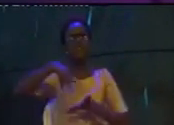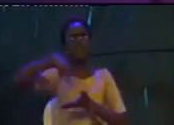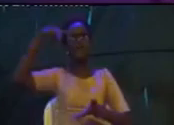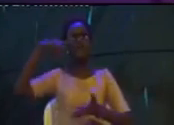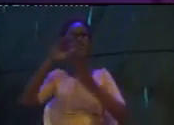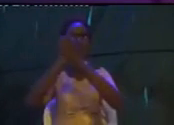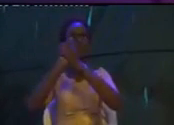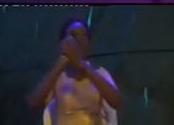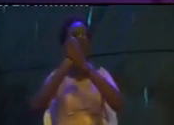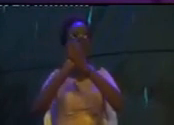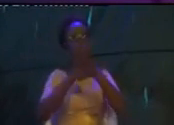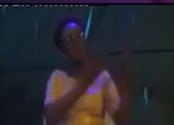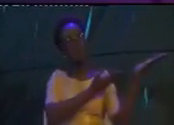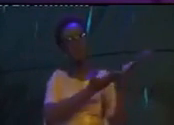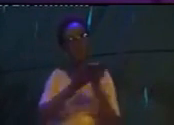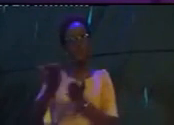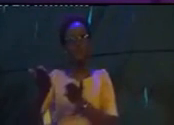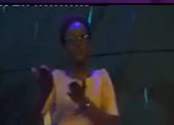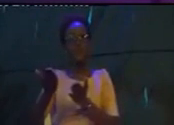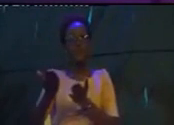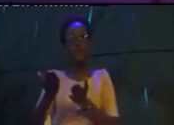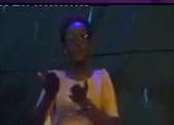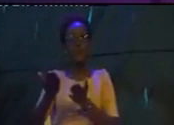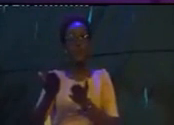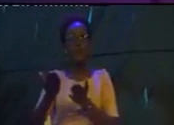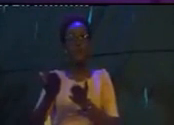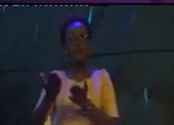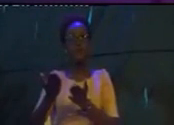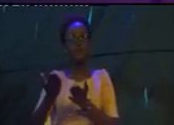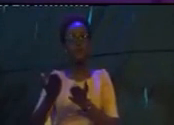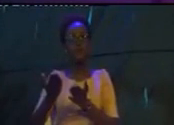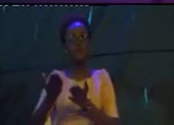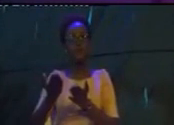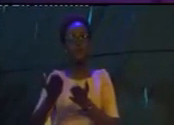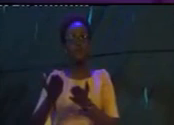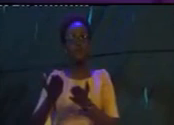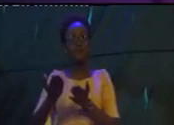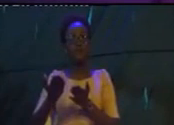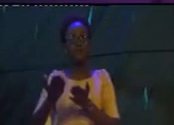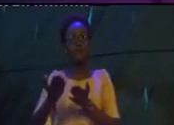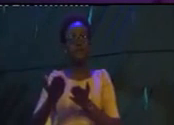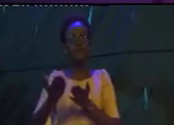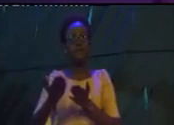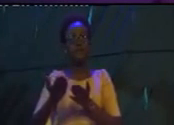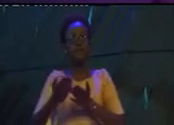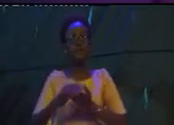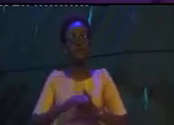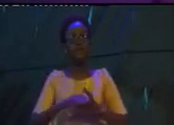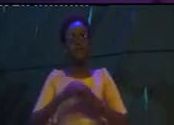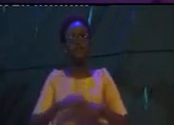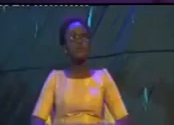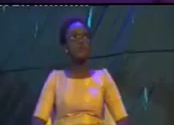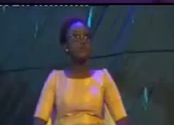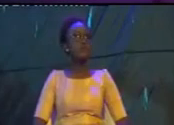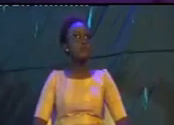we want to welcome every pastor, whoever is a pastor in any church, whether Zion Temple or any other church in Rwanda. If you are here,